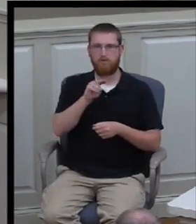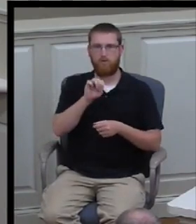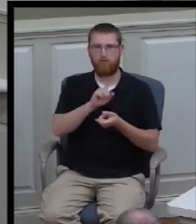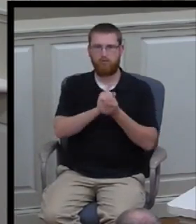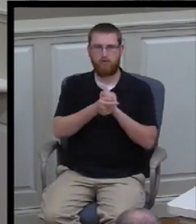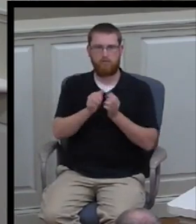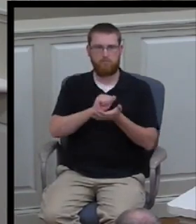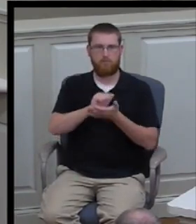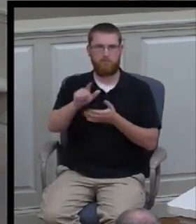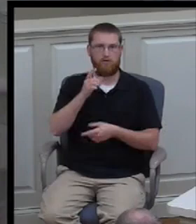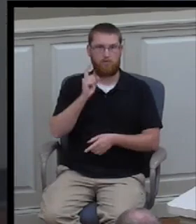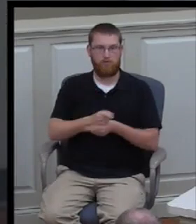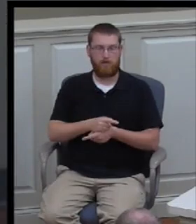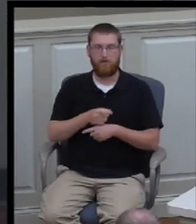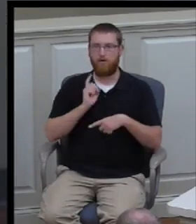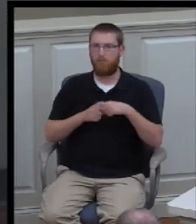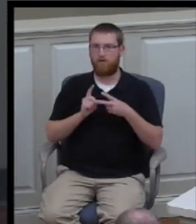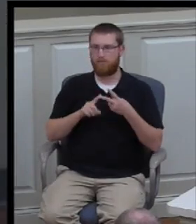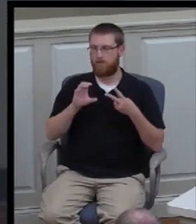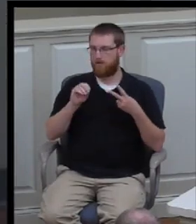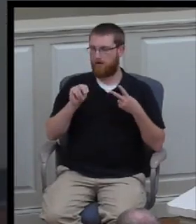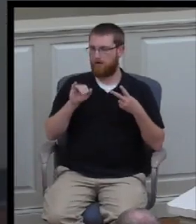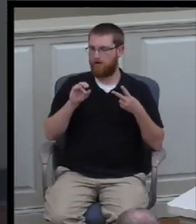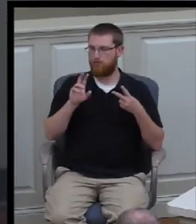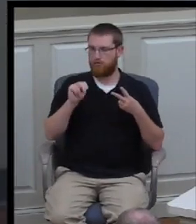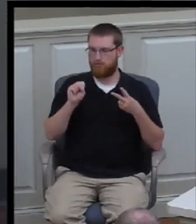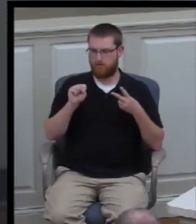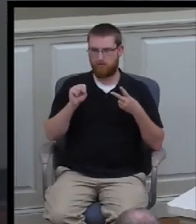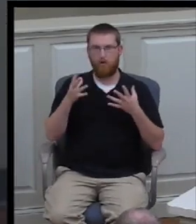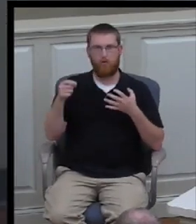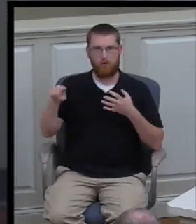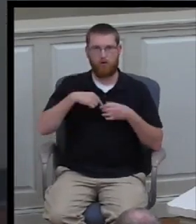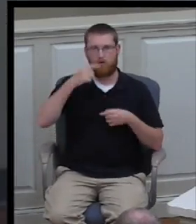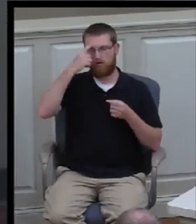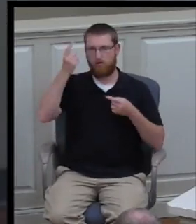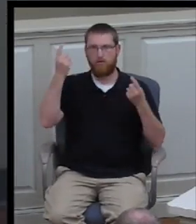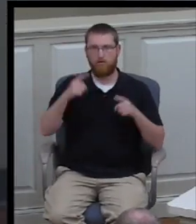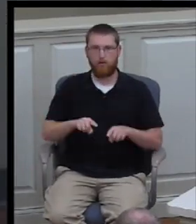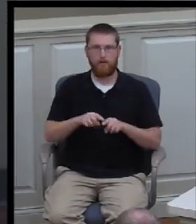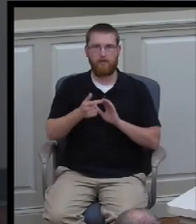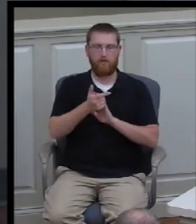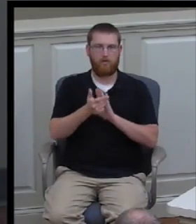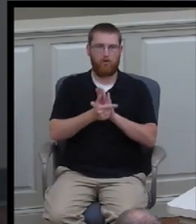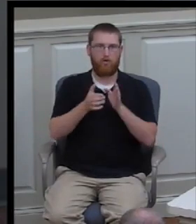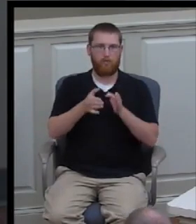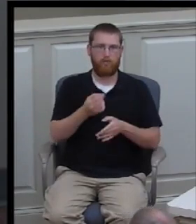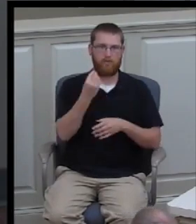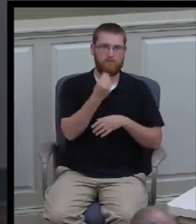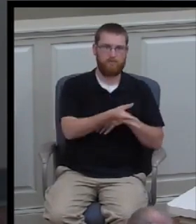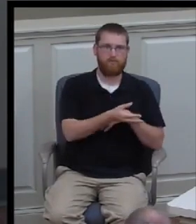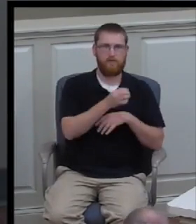asking for. change and the conditions are connected. Yeah. And tonight's just the consensus to give your legal counsel an up or down vote at the next